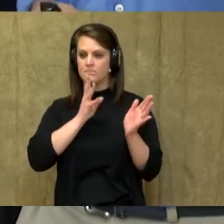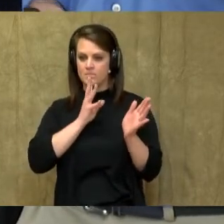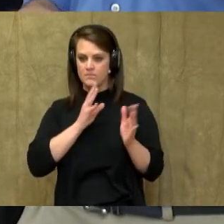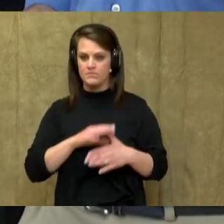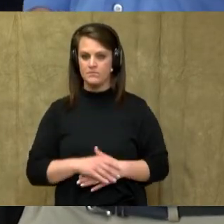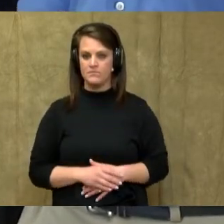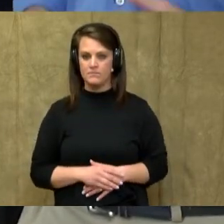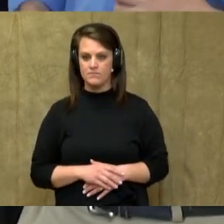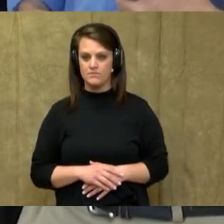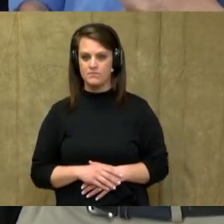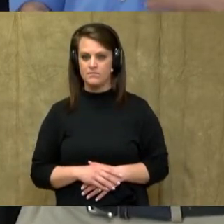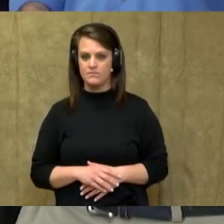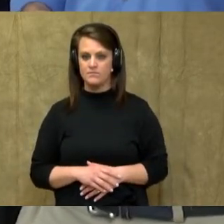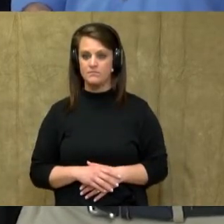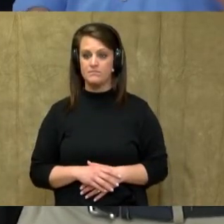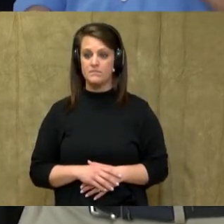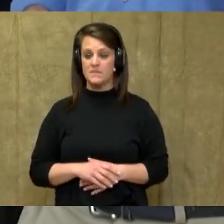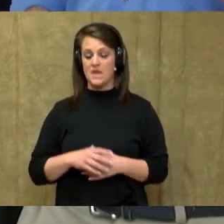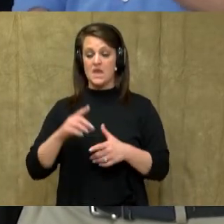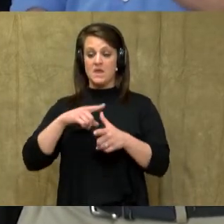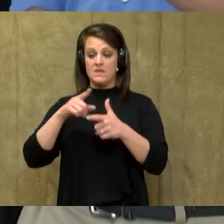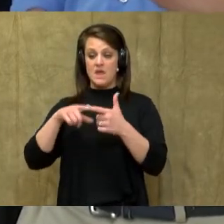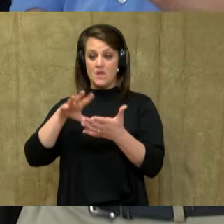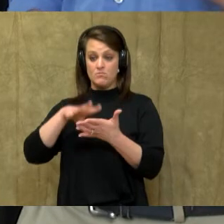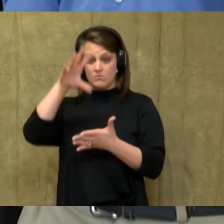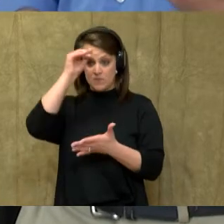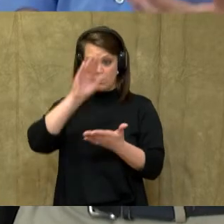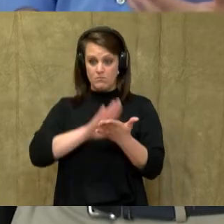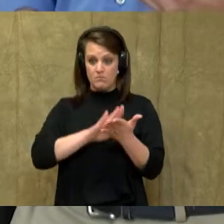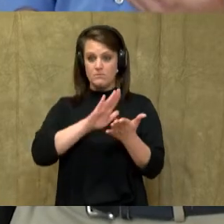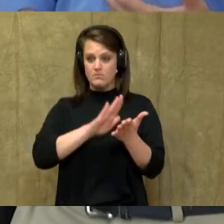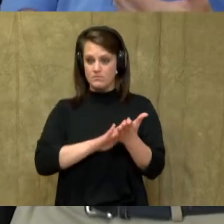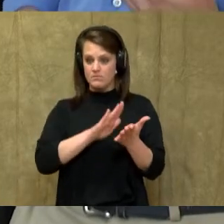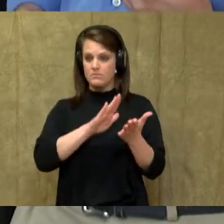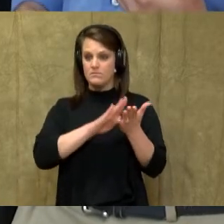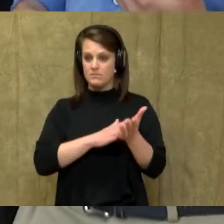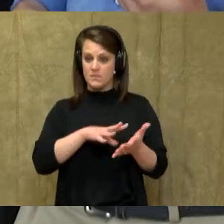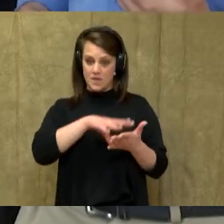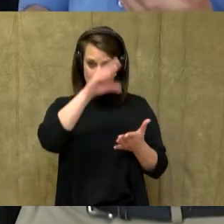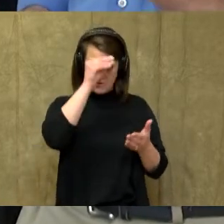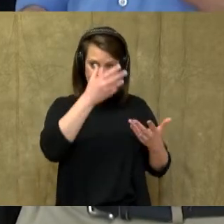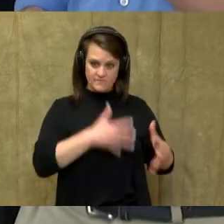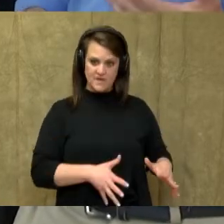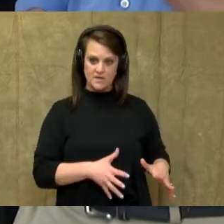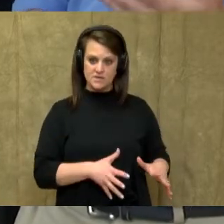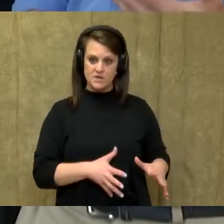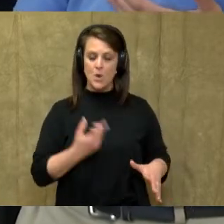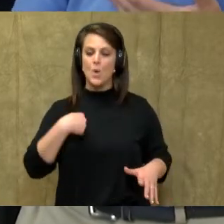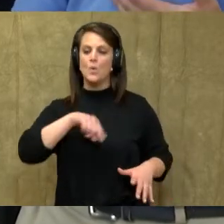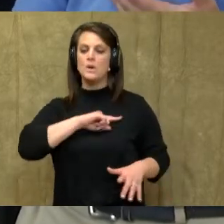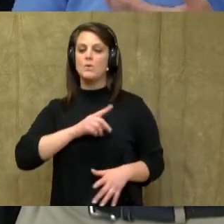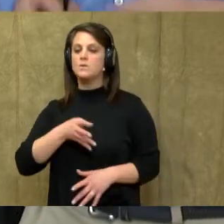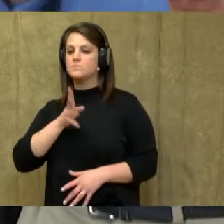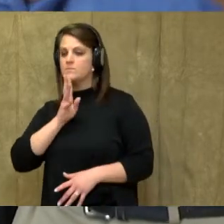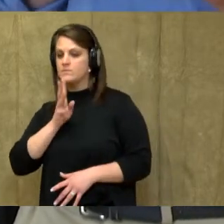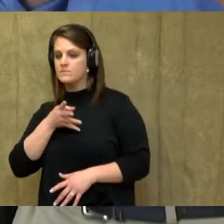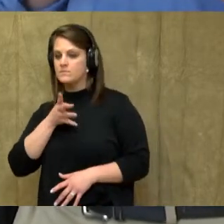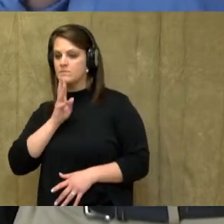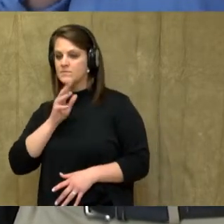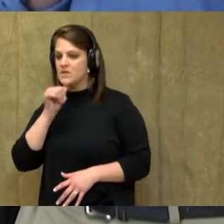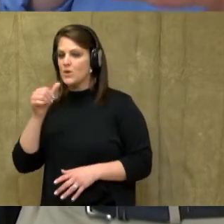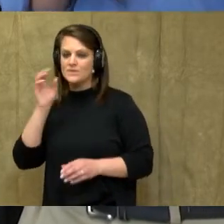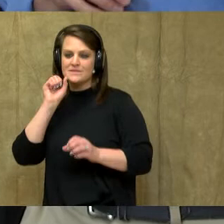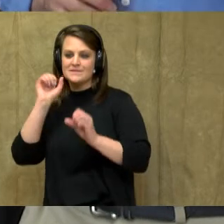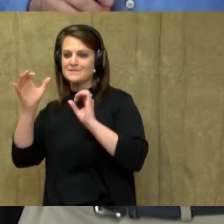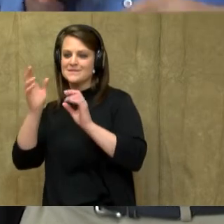song. Once we've gotten the rhythm where it needs to be, we will speak the pitch. Don't worry about singing